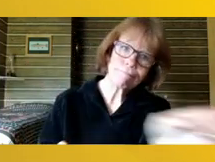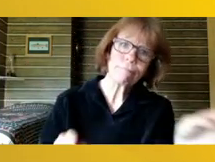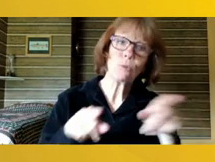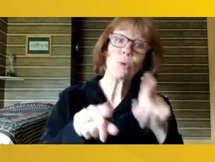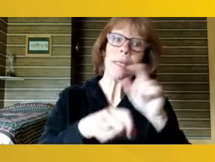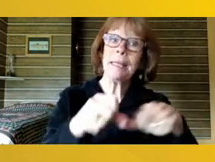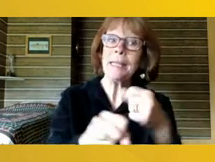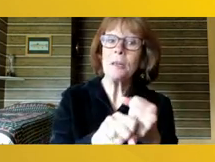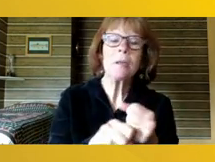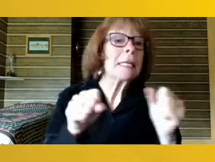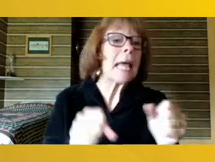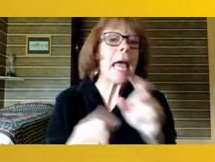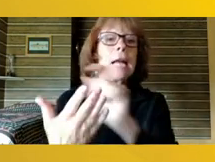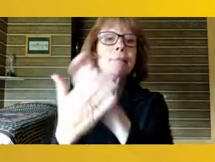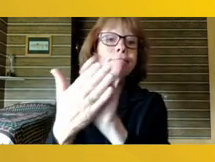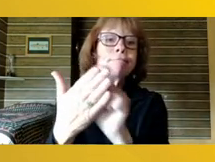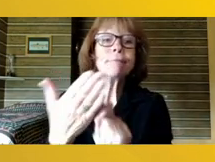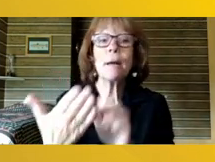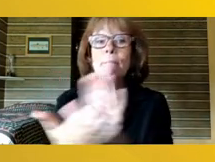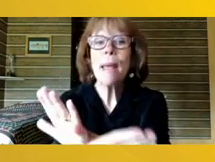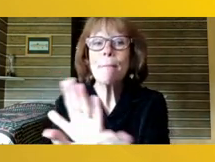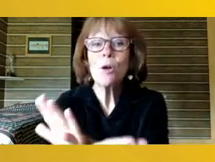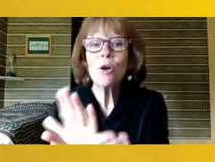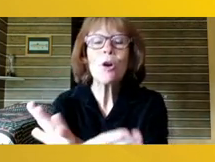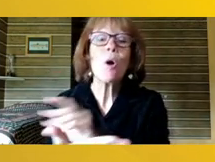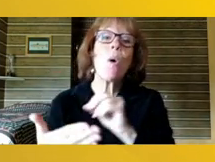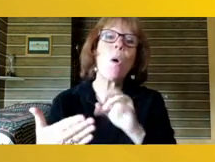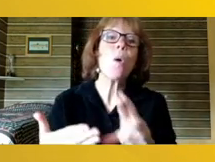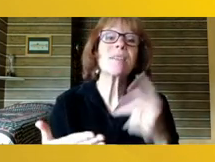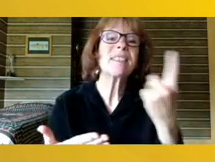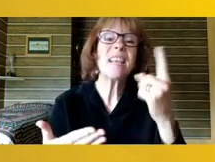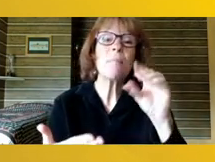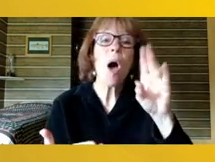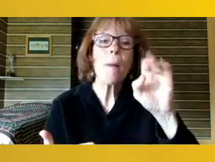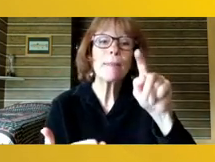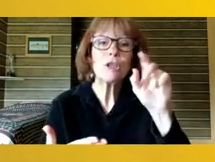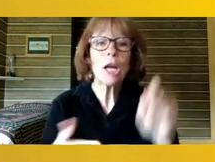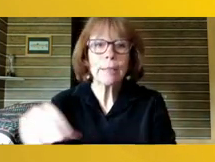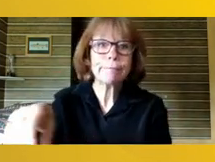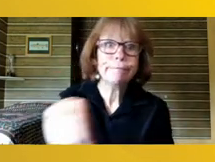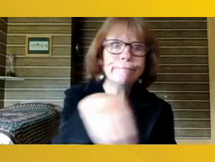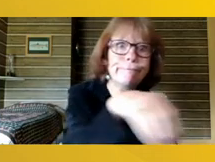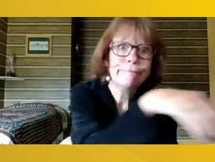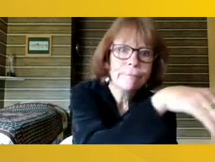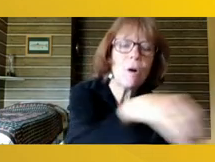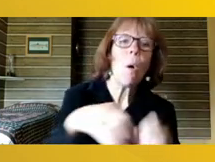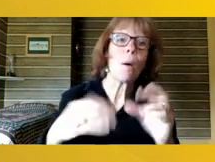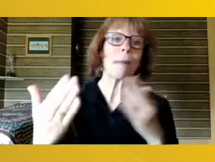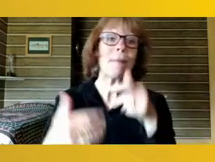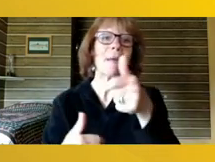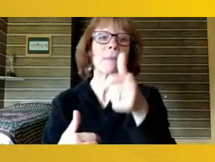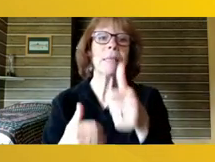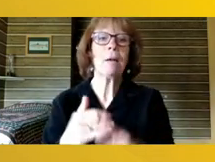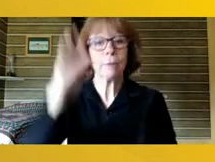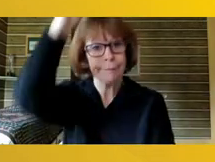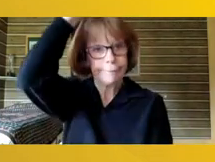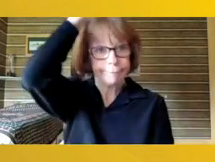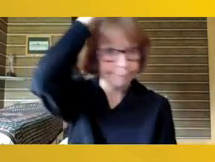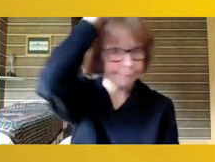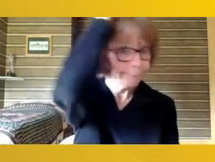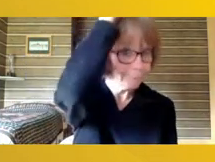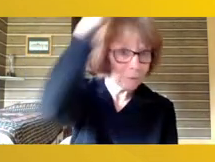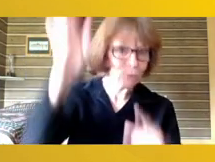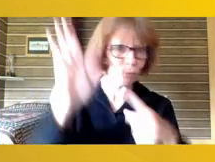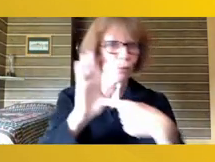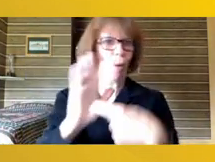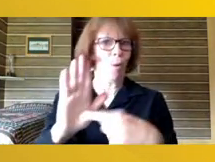represent whales or using themselves to represent whales. And then, so students get the opportunity,